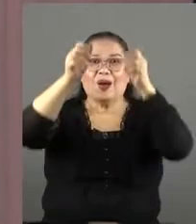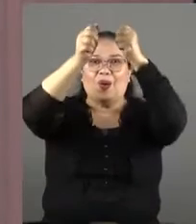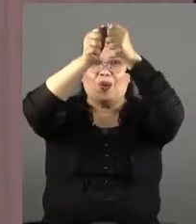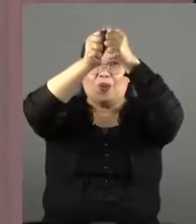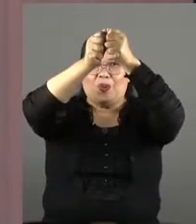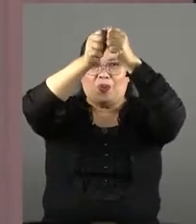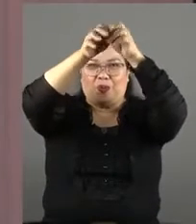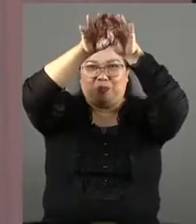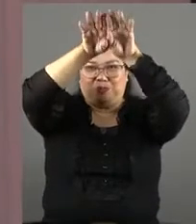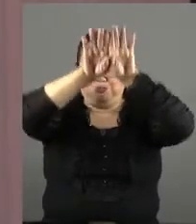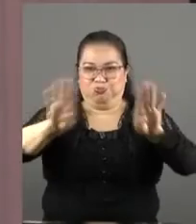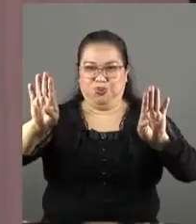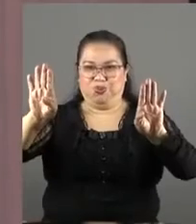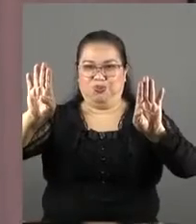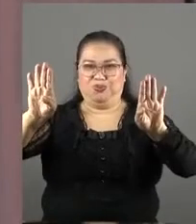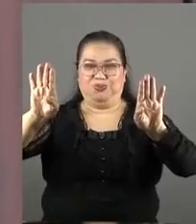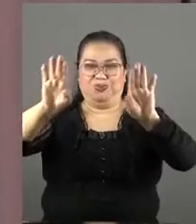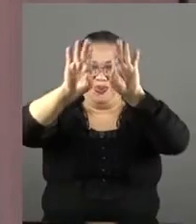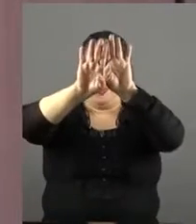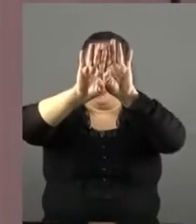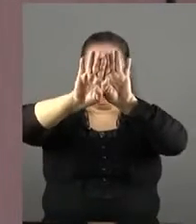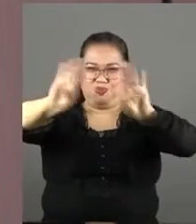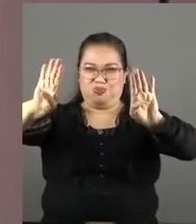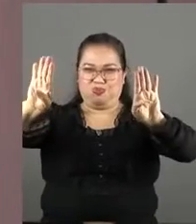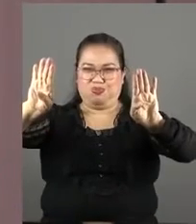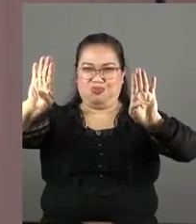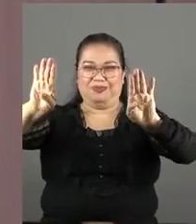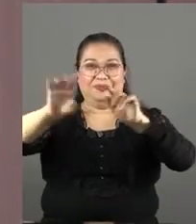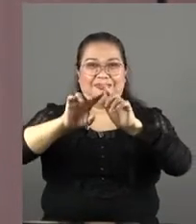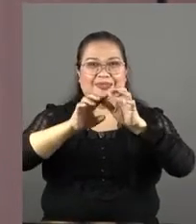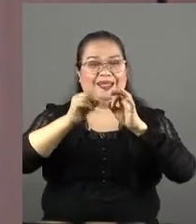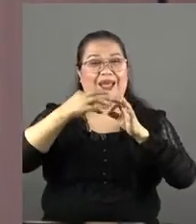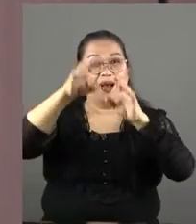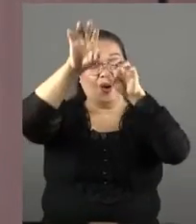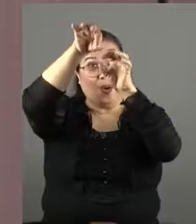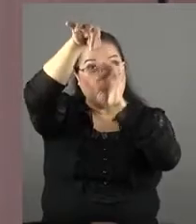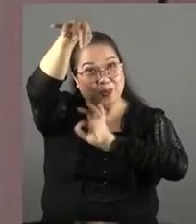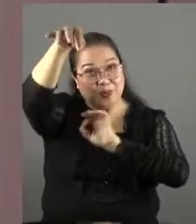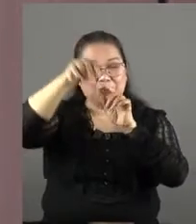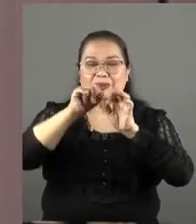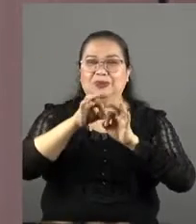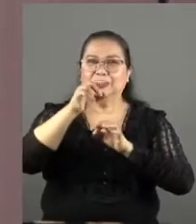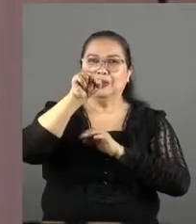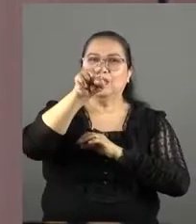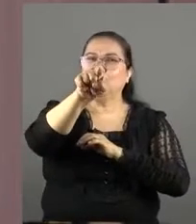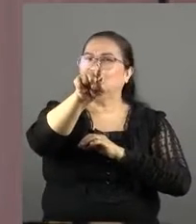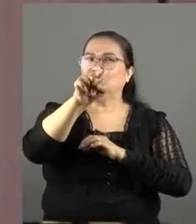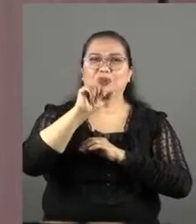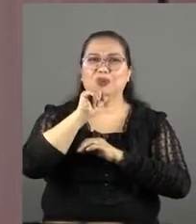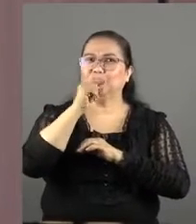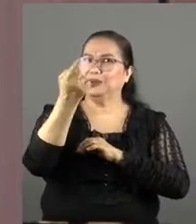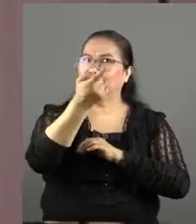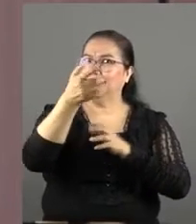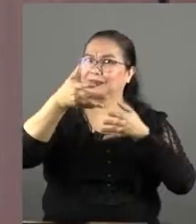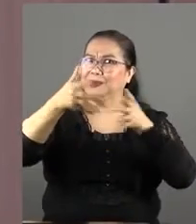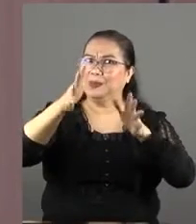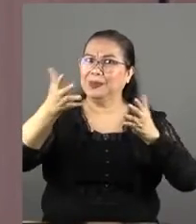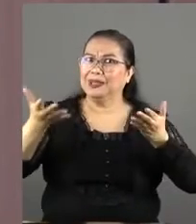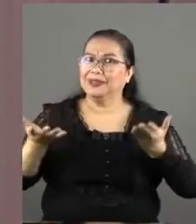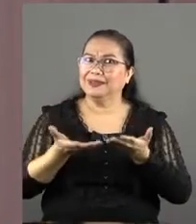And when he has torn the veil, the message is, you are not just permitted